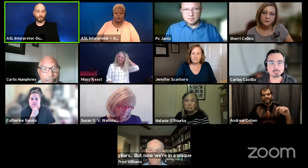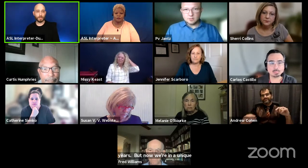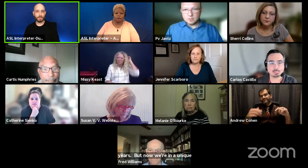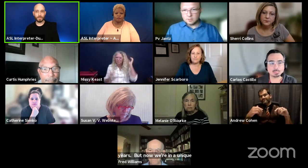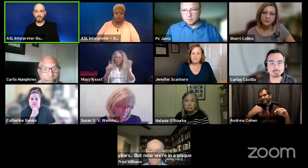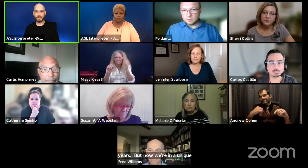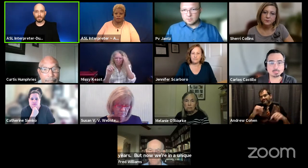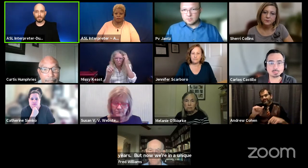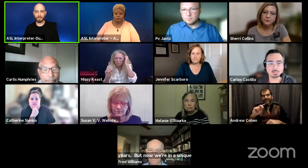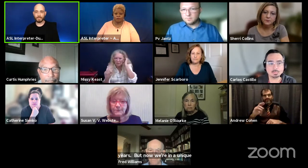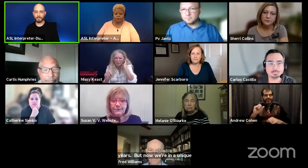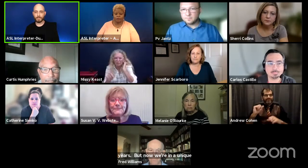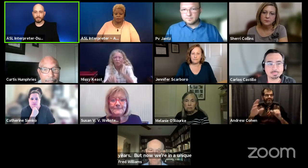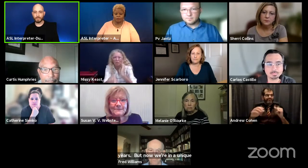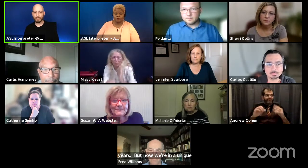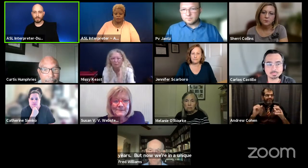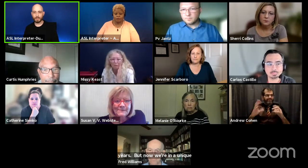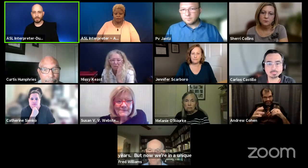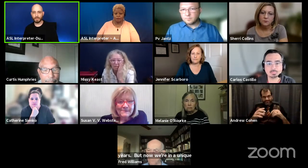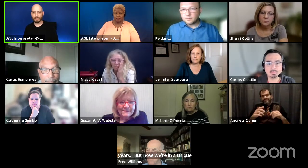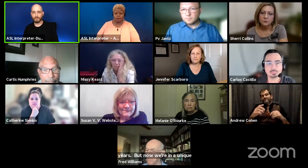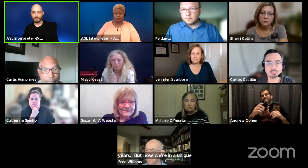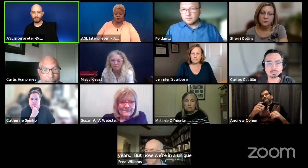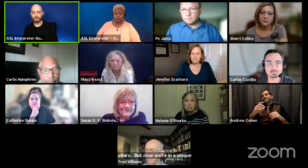Commissioner Cohen?